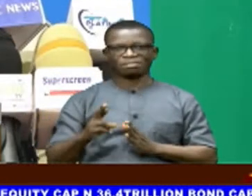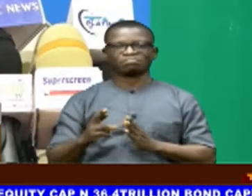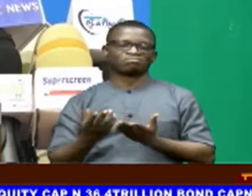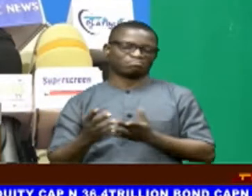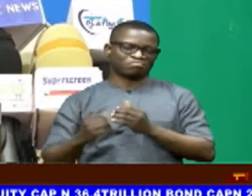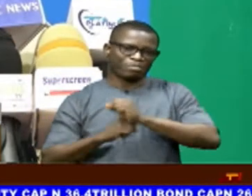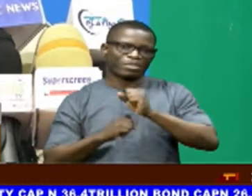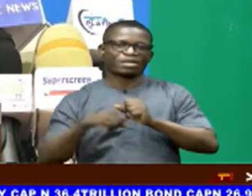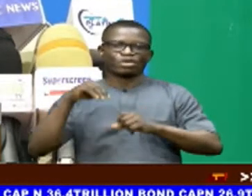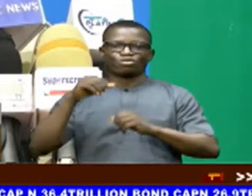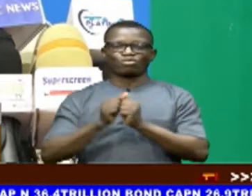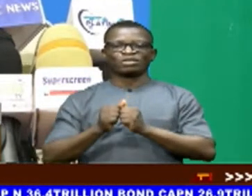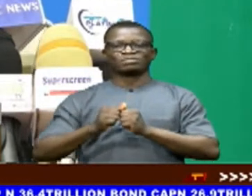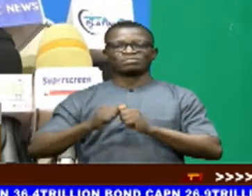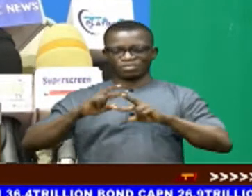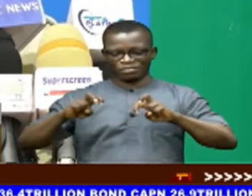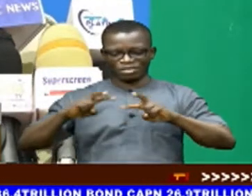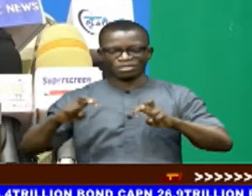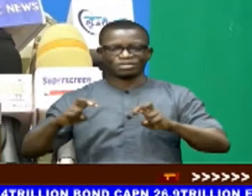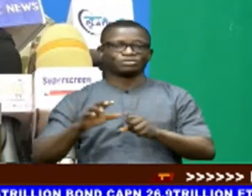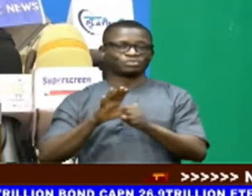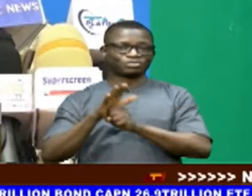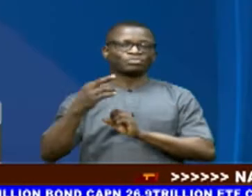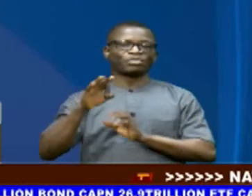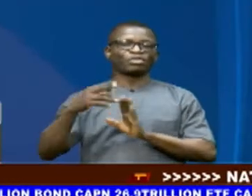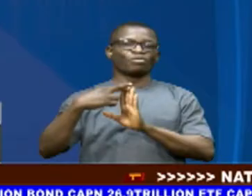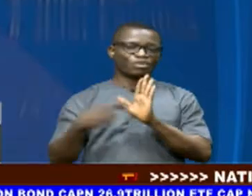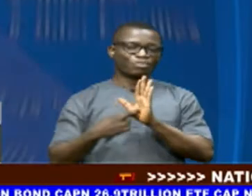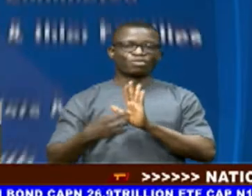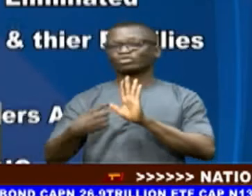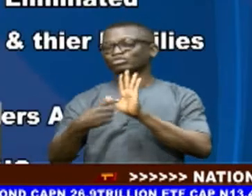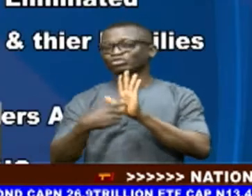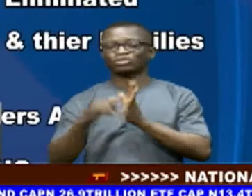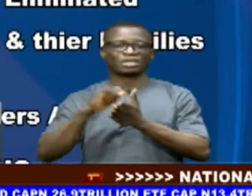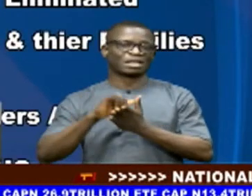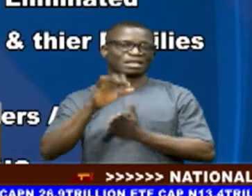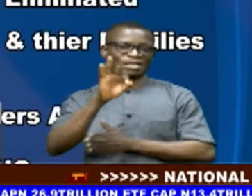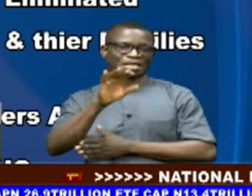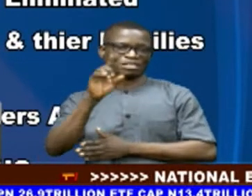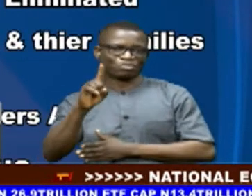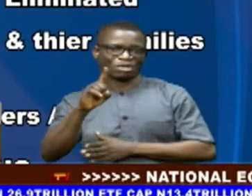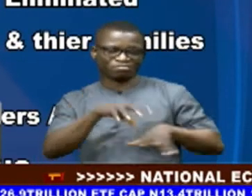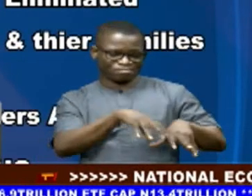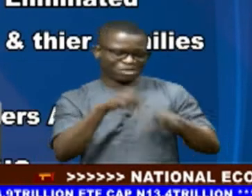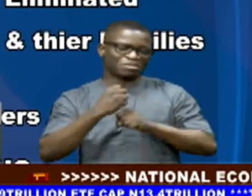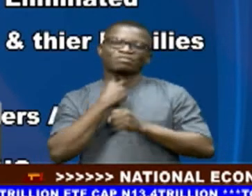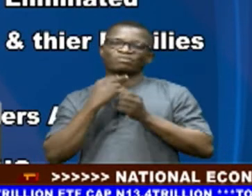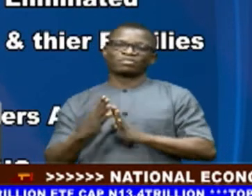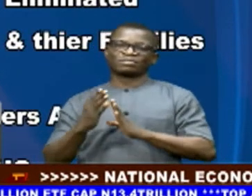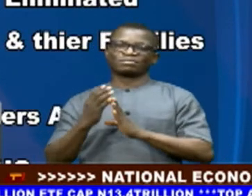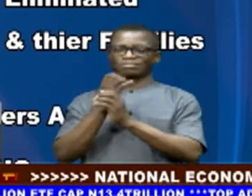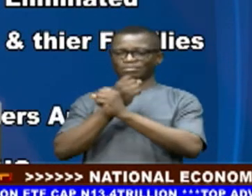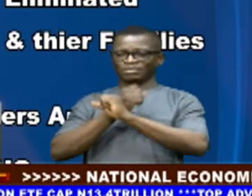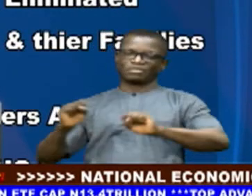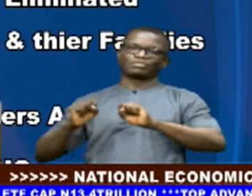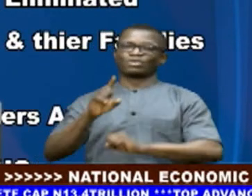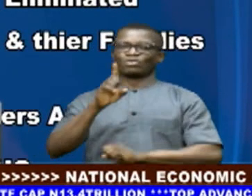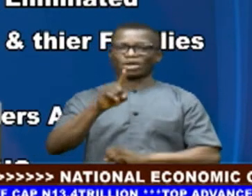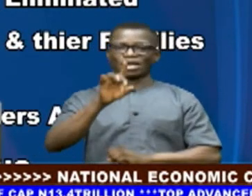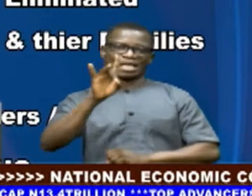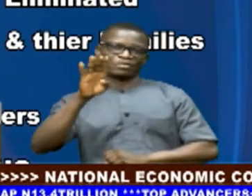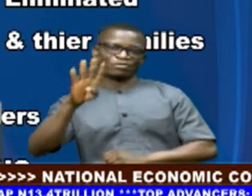ongoing investigations. Details of the recent operations indicate that 91 kidnapped victims were rescued,